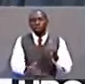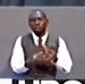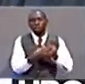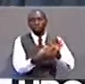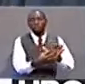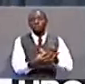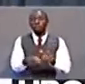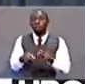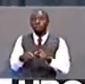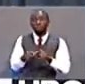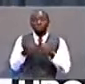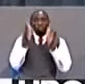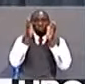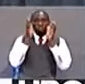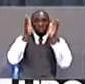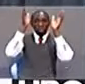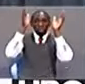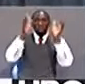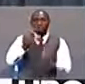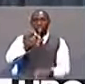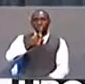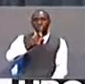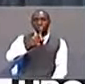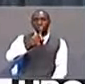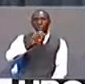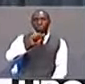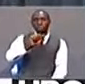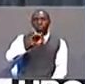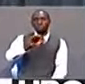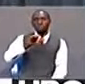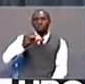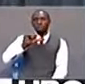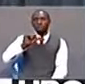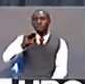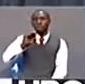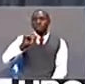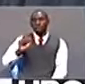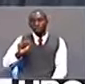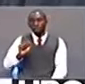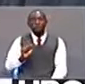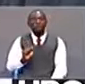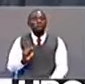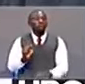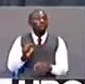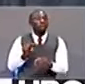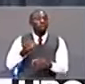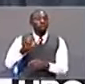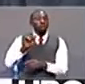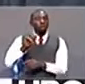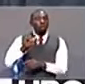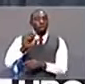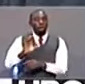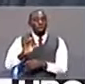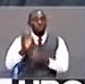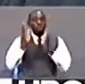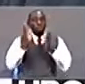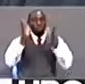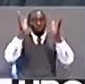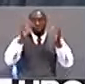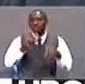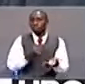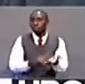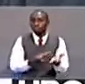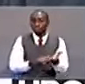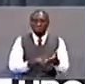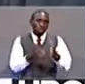the Archbishop of the Church of Uganda, together with their followers